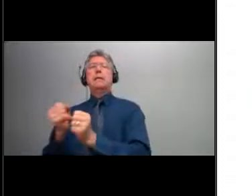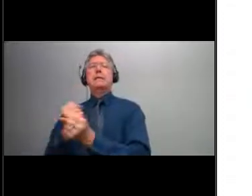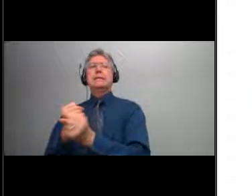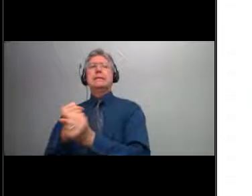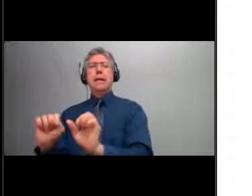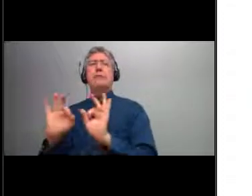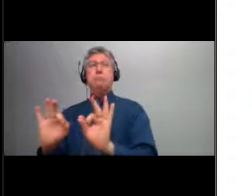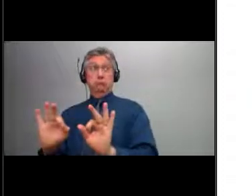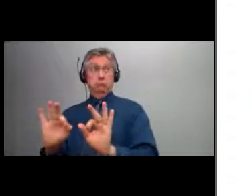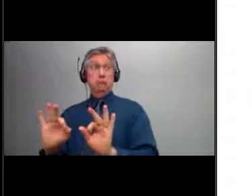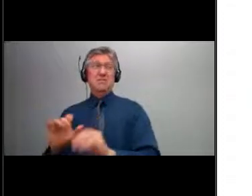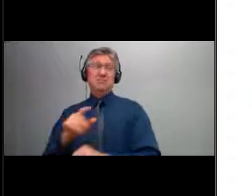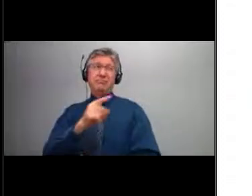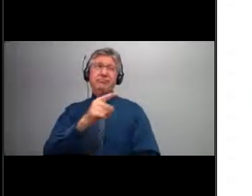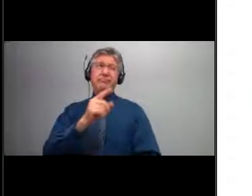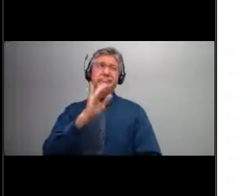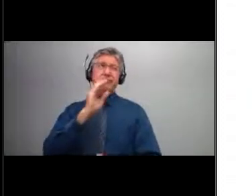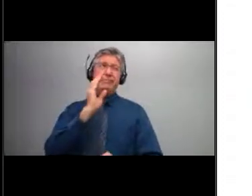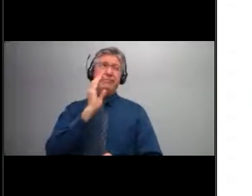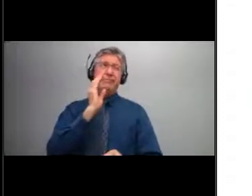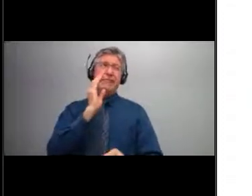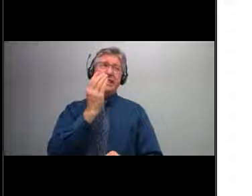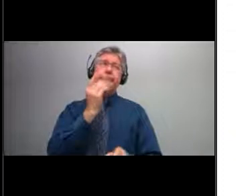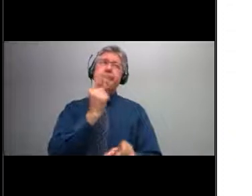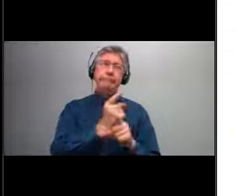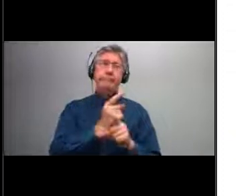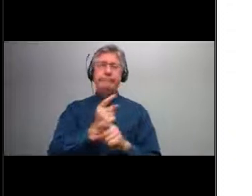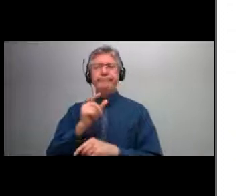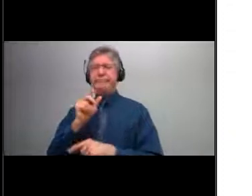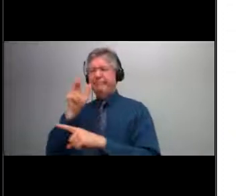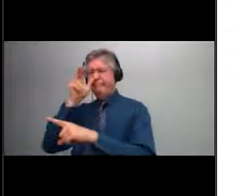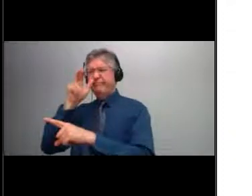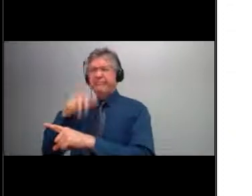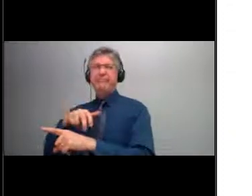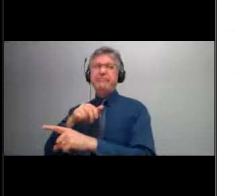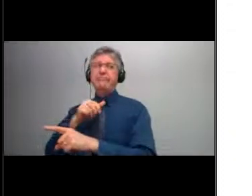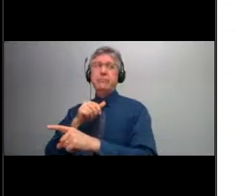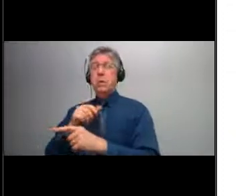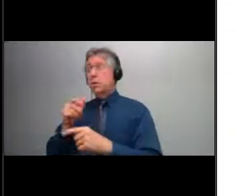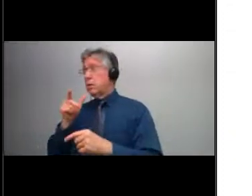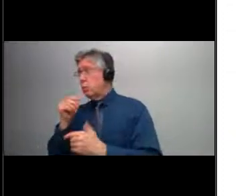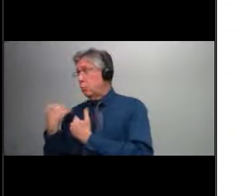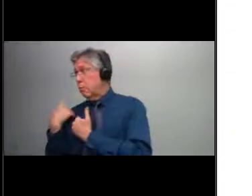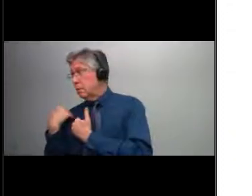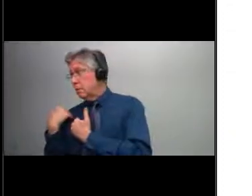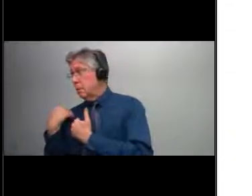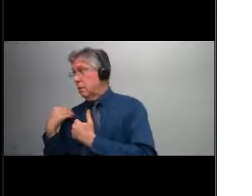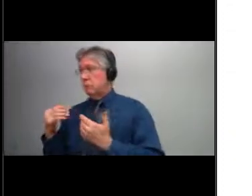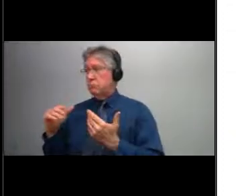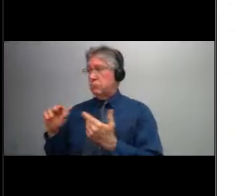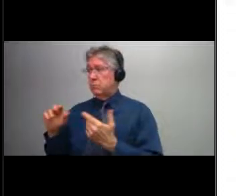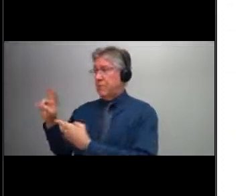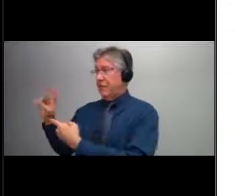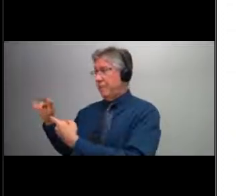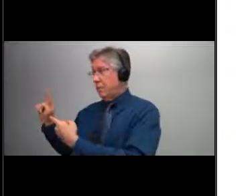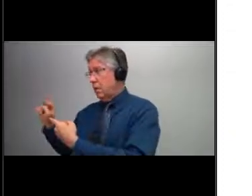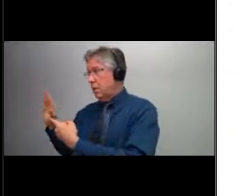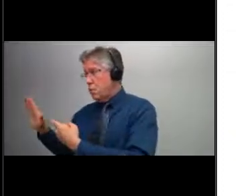believe it is in poor condition. We have not established who maintains that, if it's VDOT or Fairfax